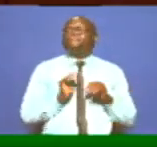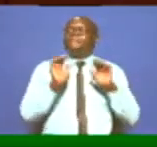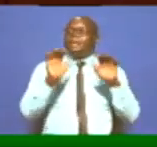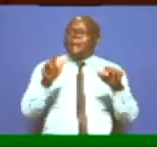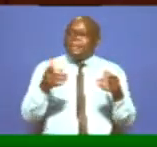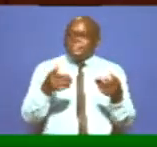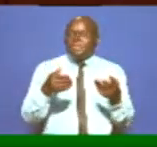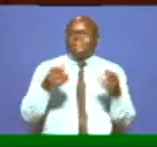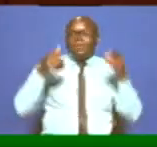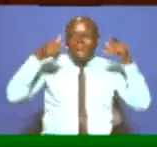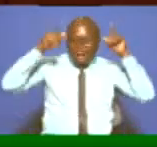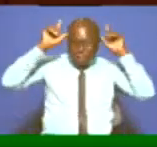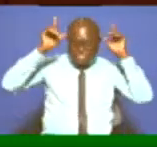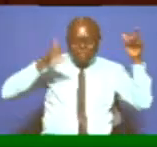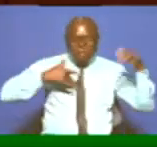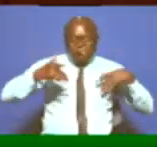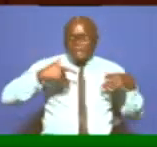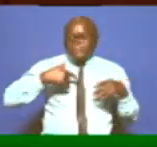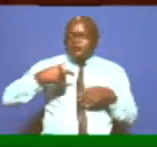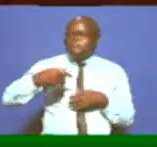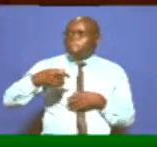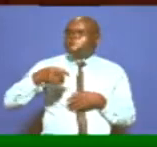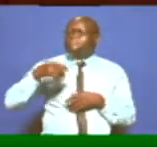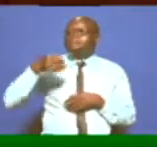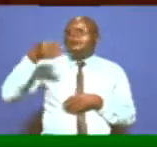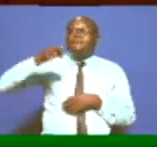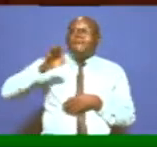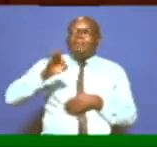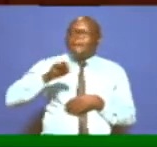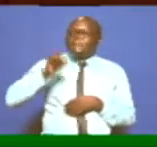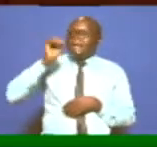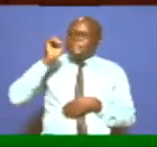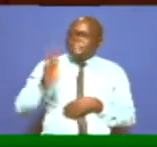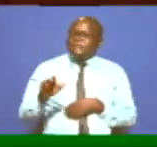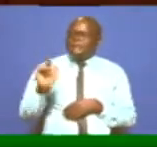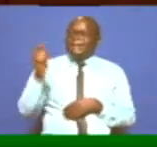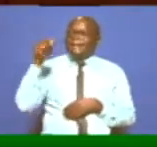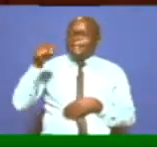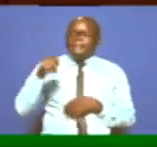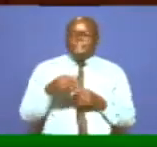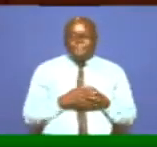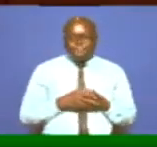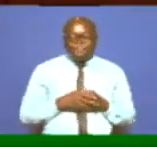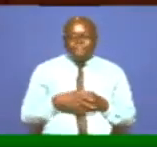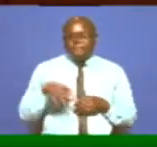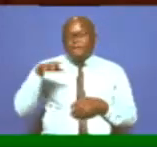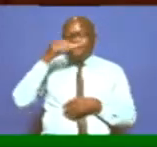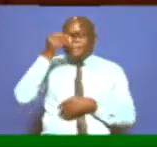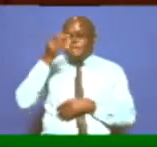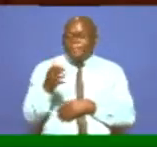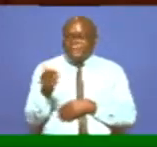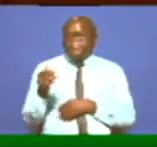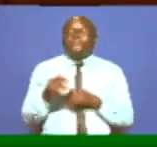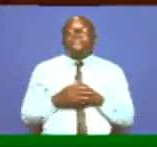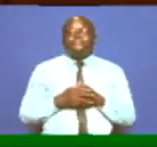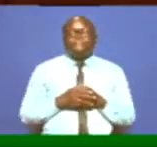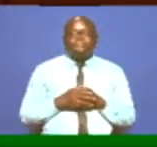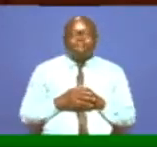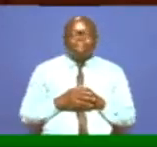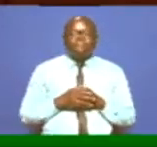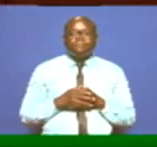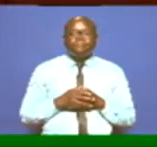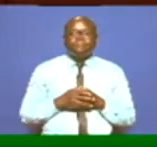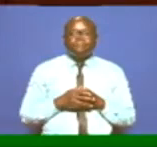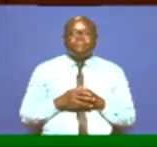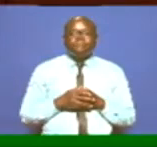Livestock regarding the current high cost of fertilizer in the country. Mr. Speaker, again, it